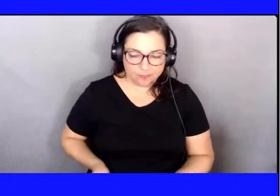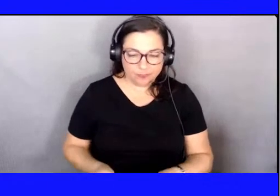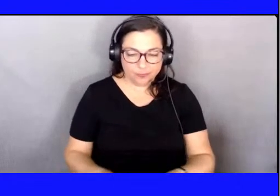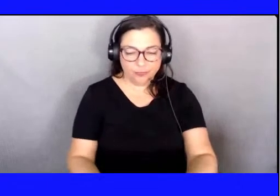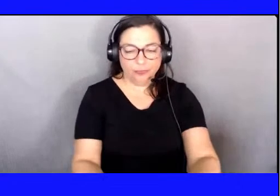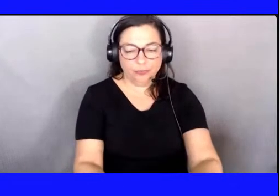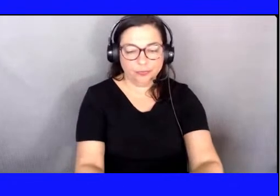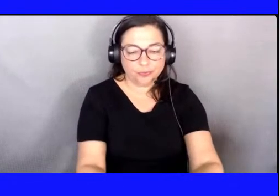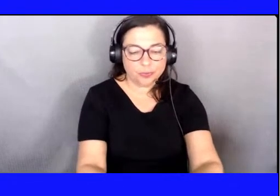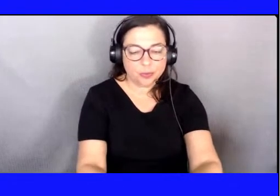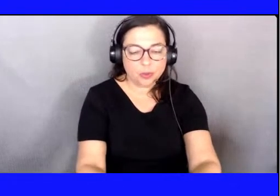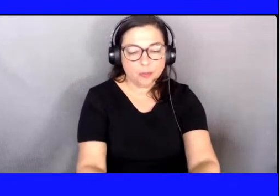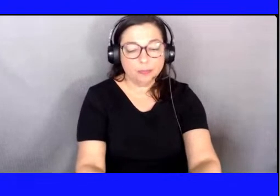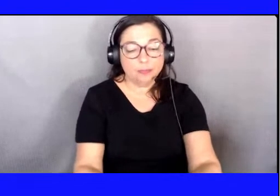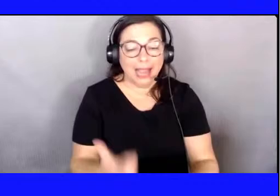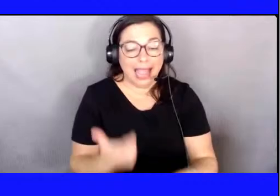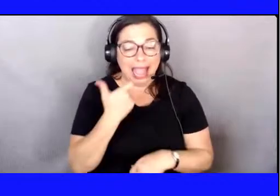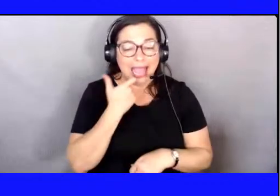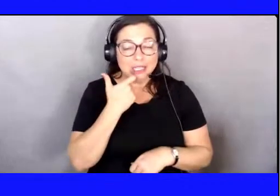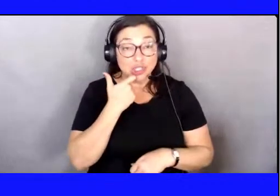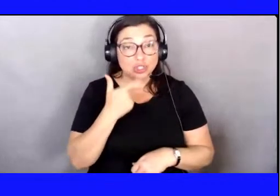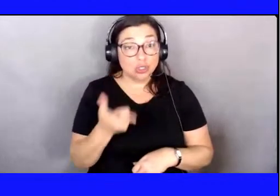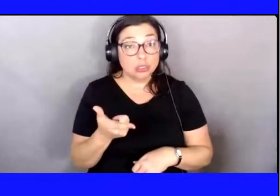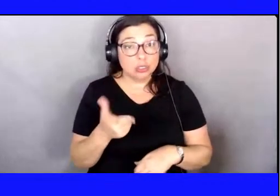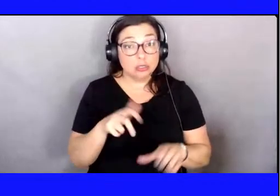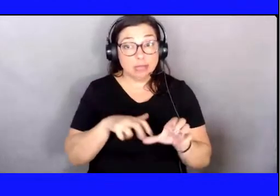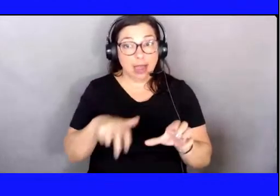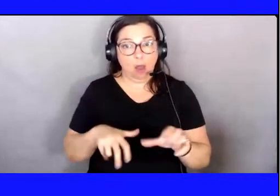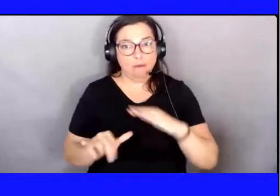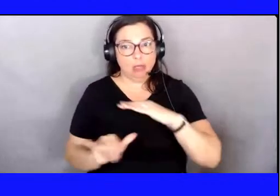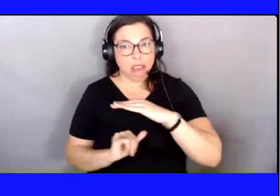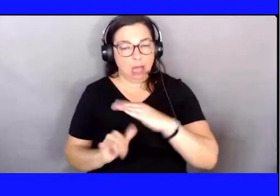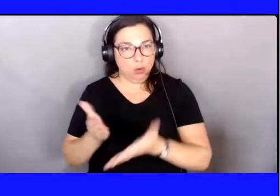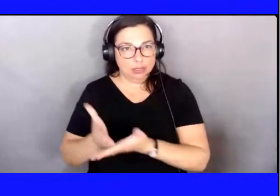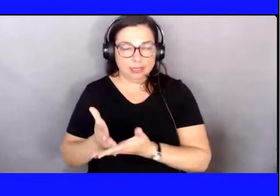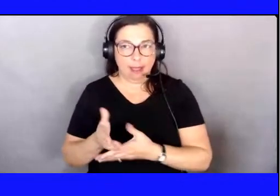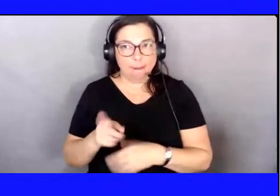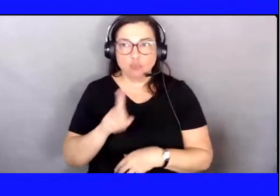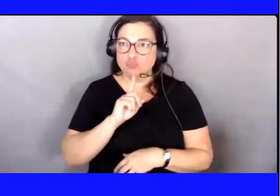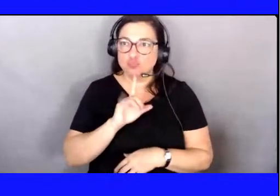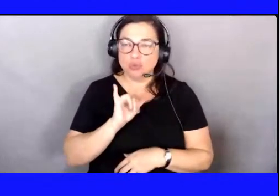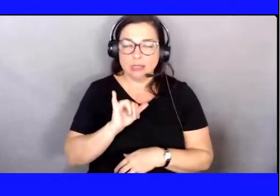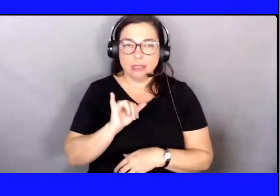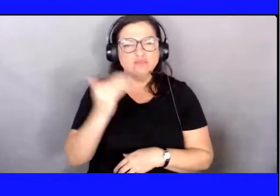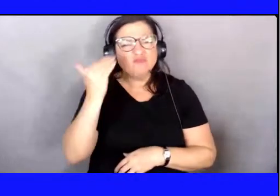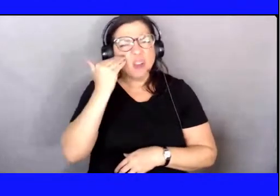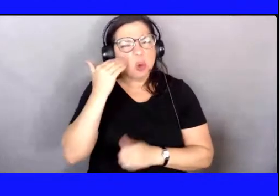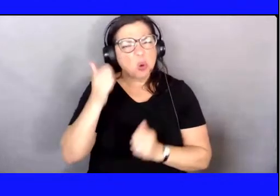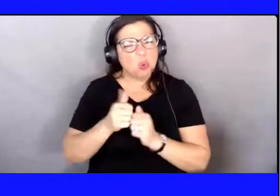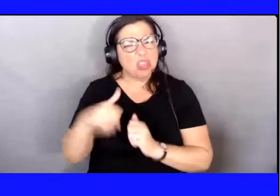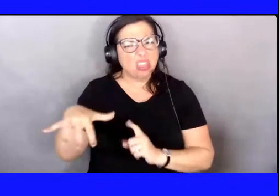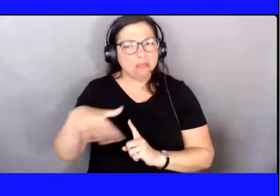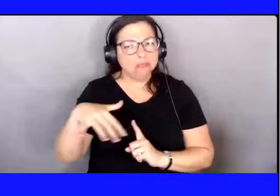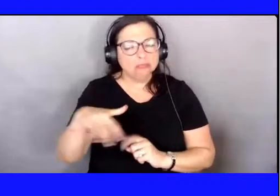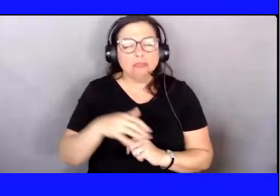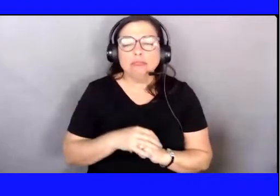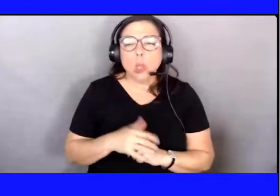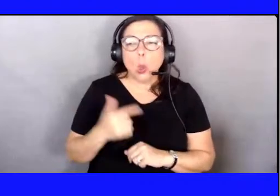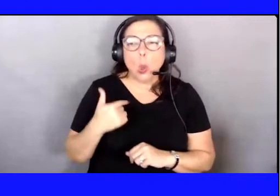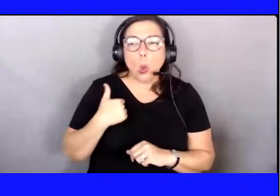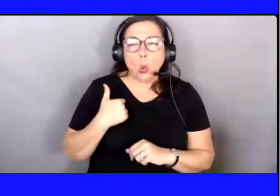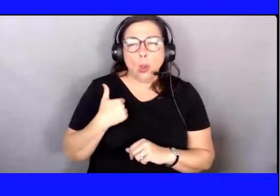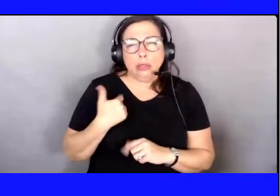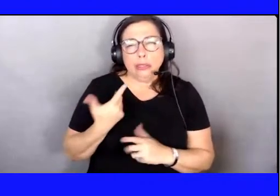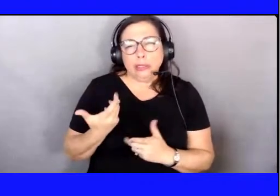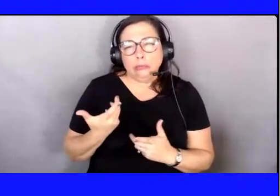at this subway stop just now, it's a subway stop that I am incredibly familiar with, and that we have spent the